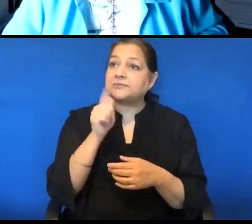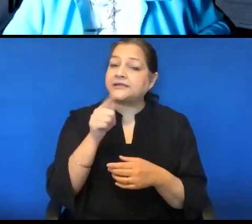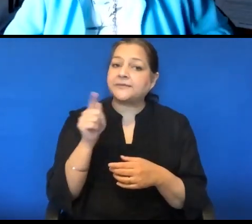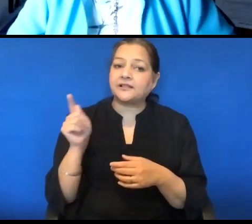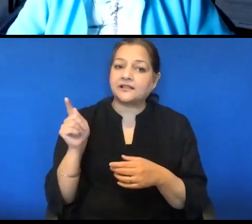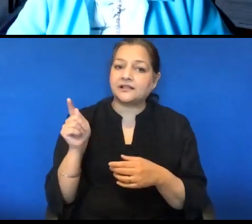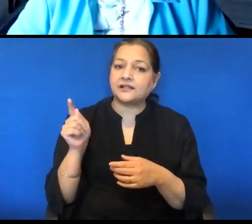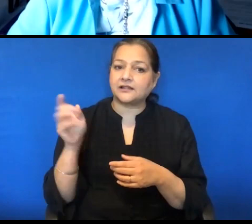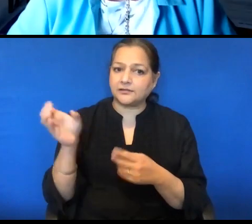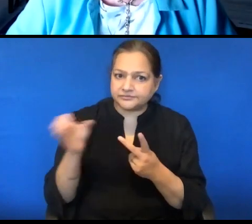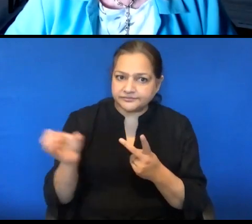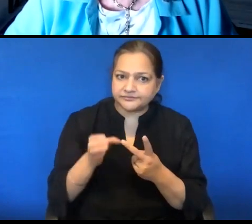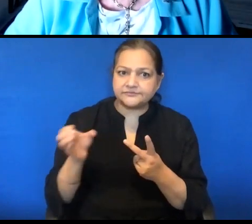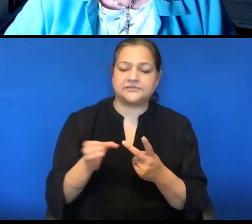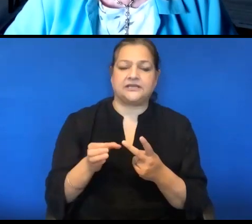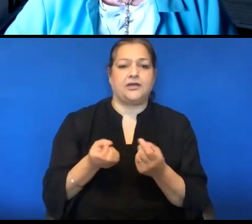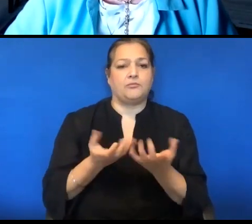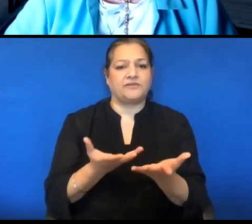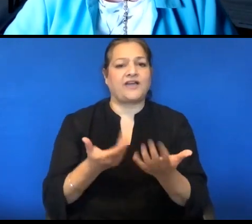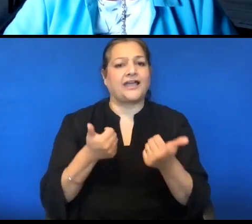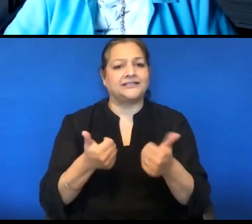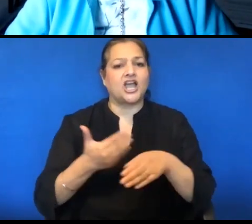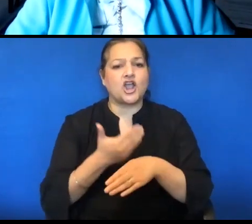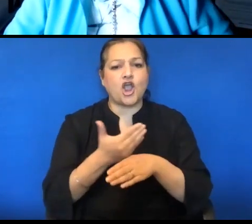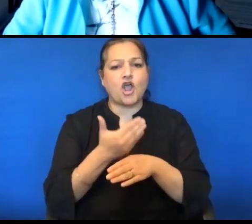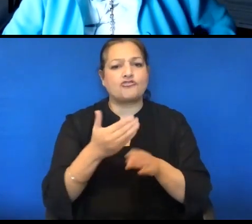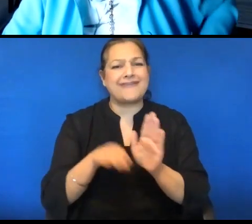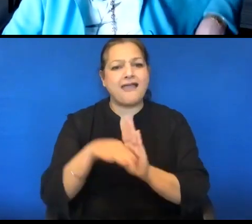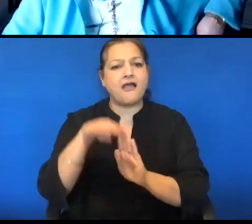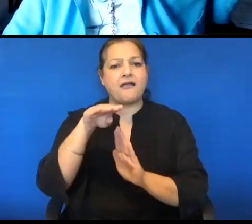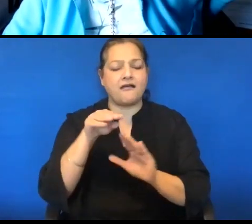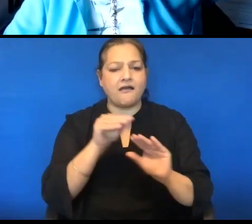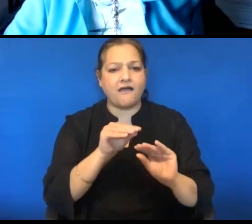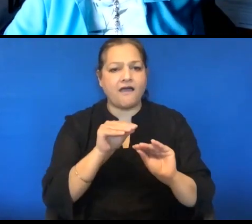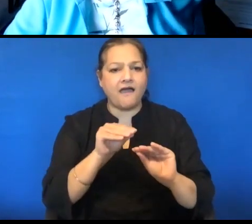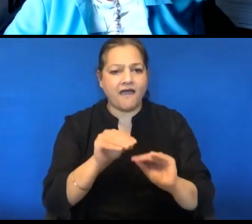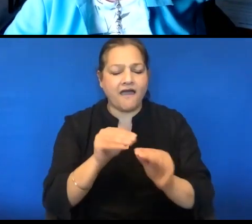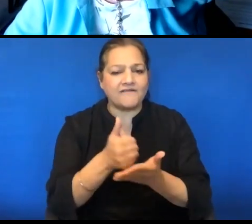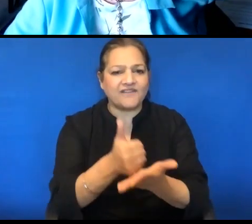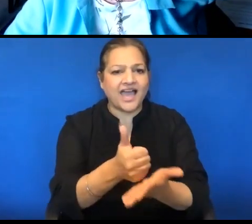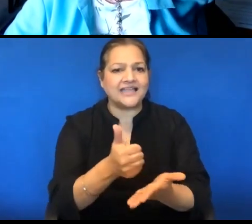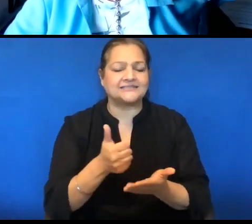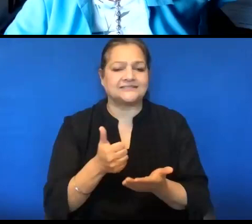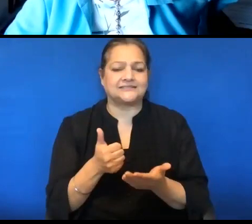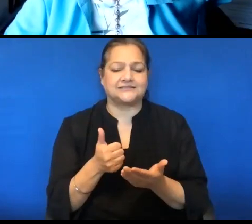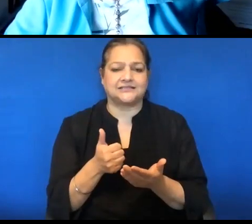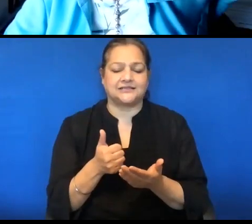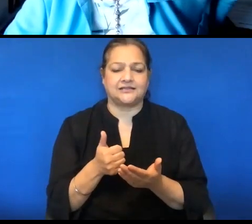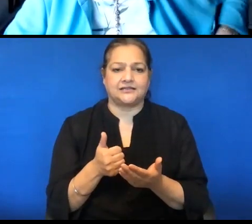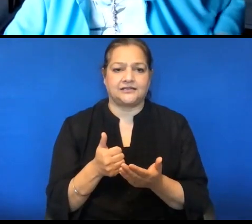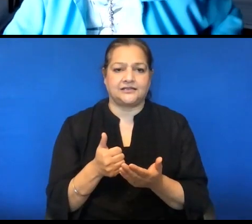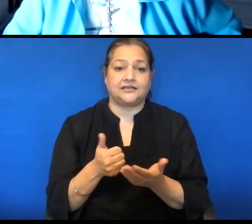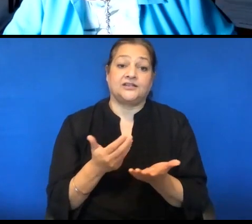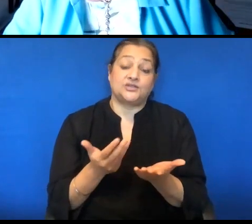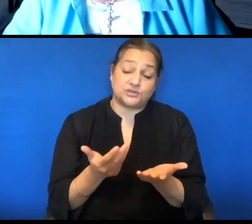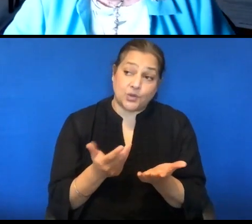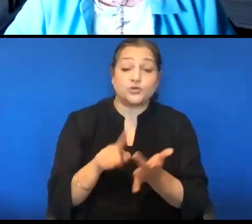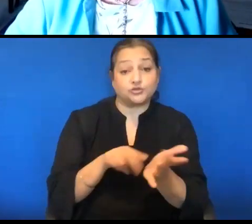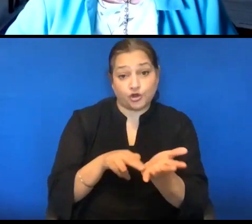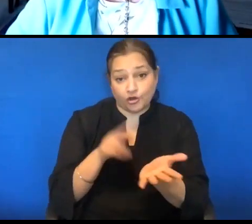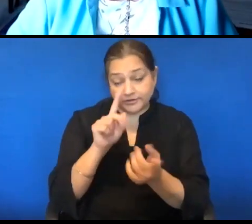providing much better careers advice. So, you know, John, a really good skills strategy has got to look at both sides.